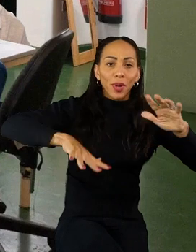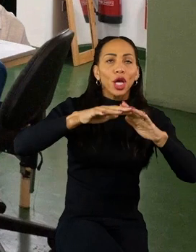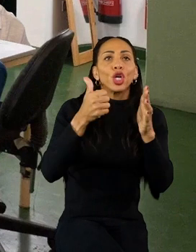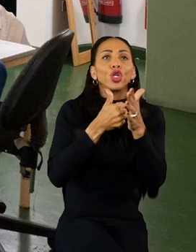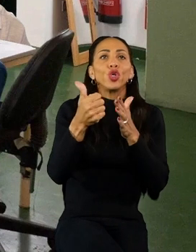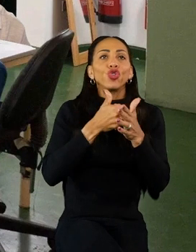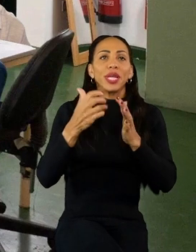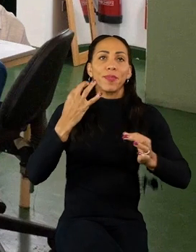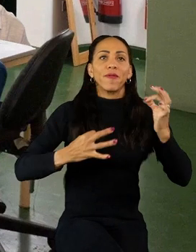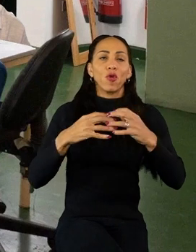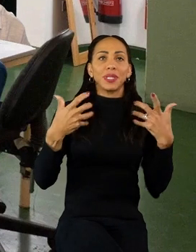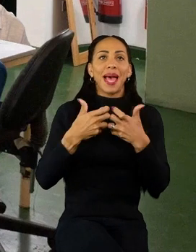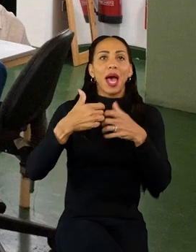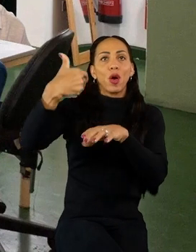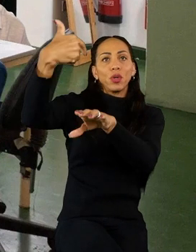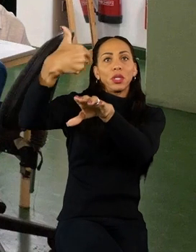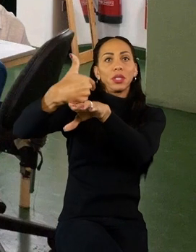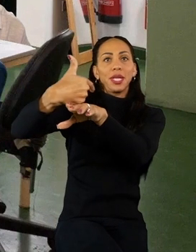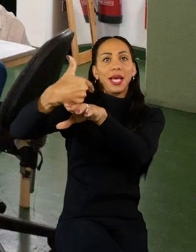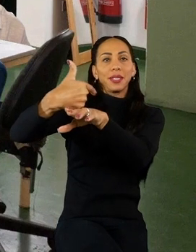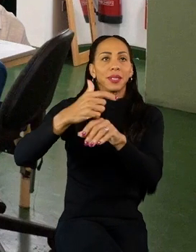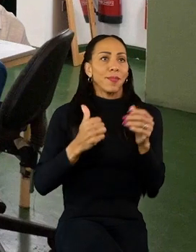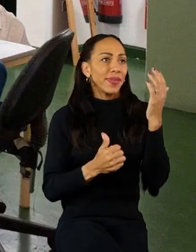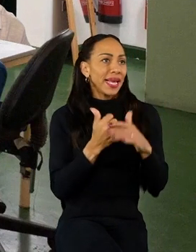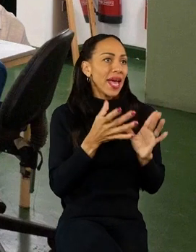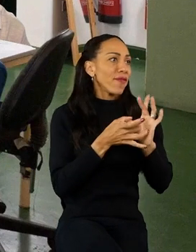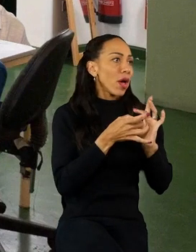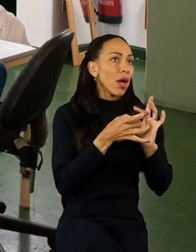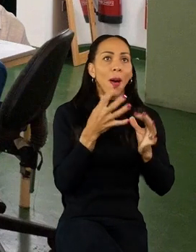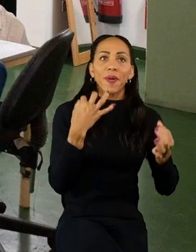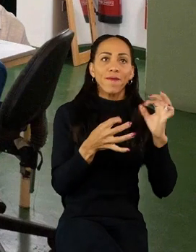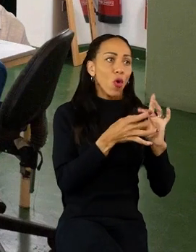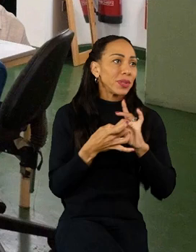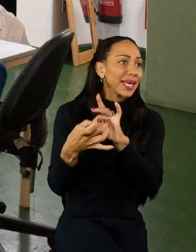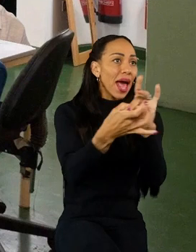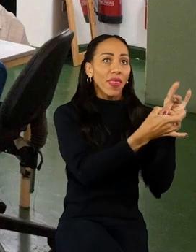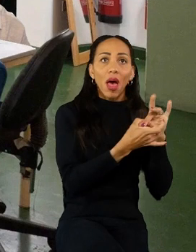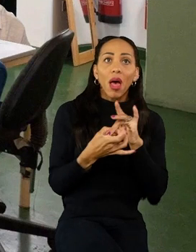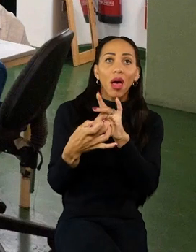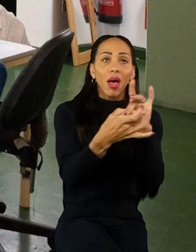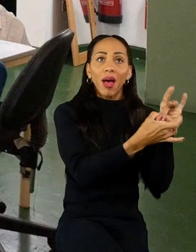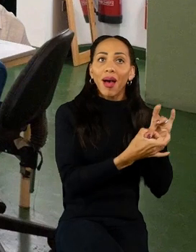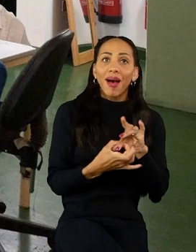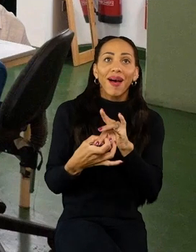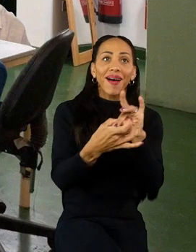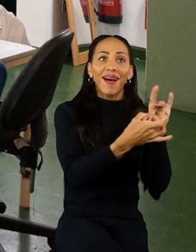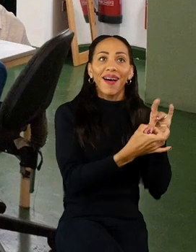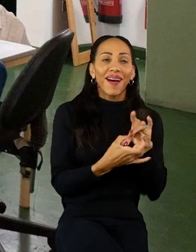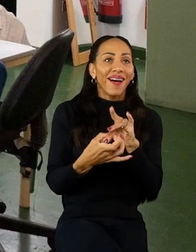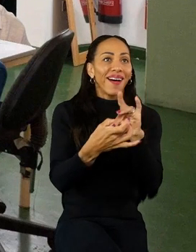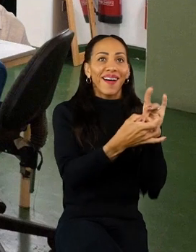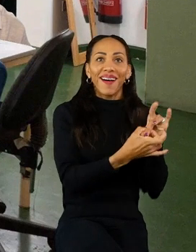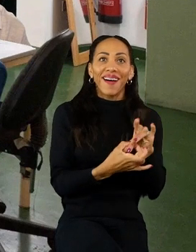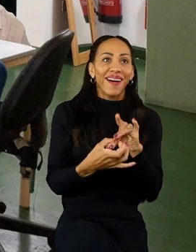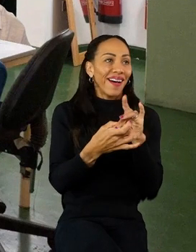They'd always performed to the camera, to the lens. They'd never really performed with each other